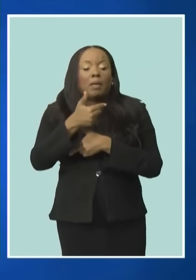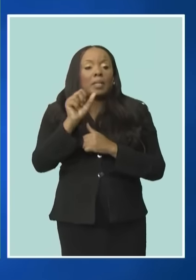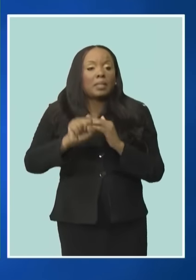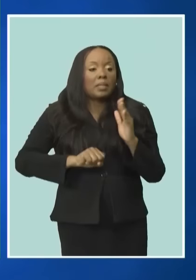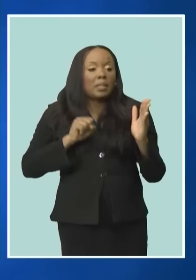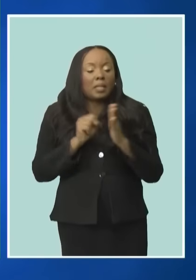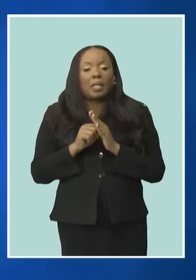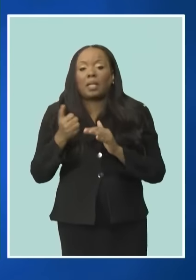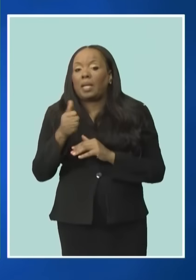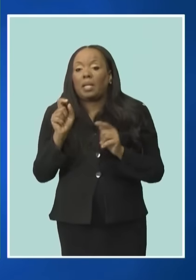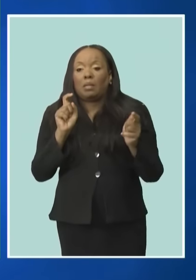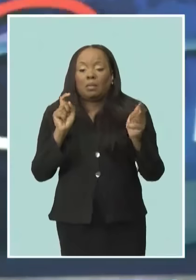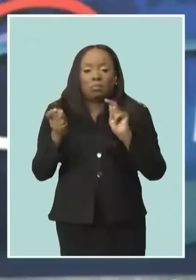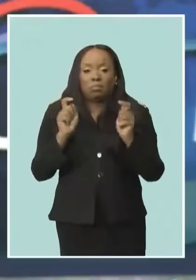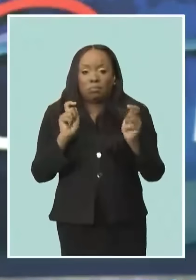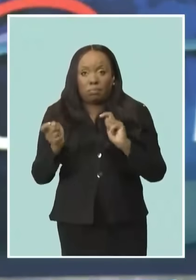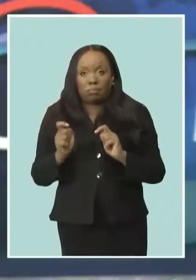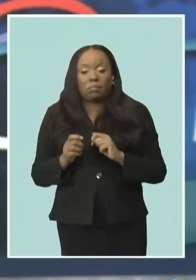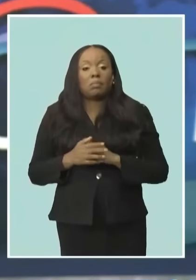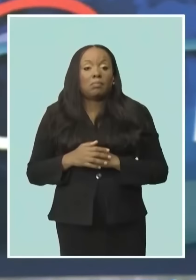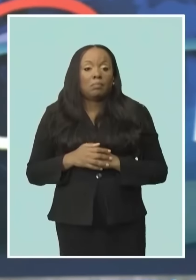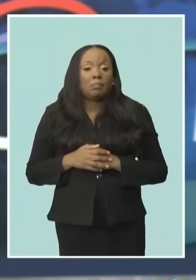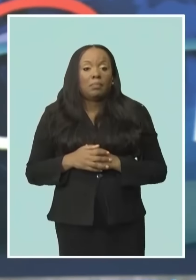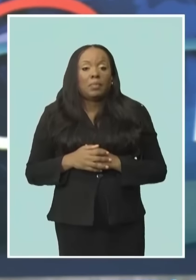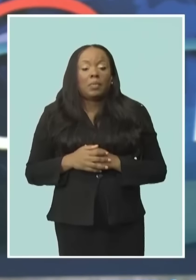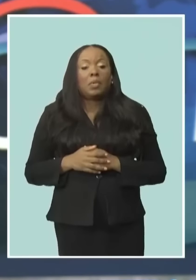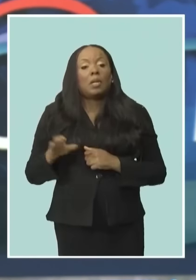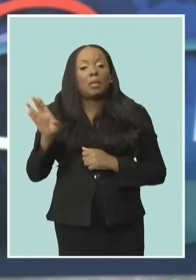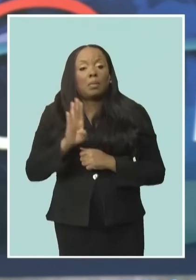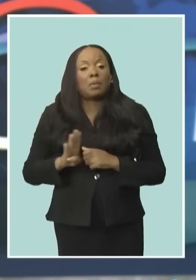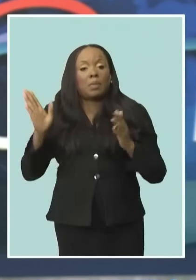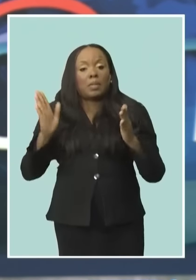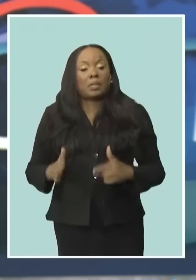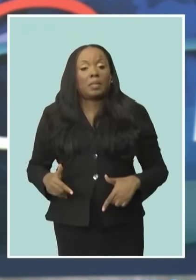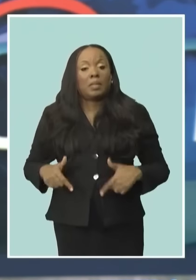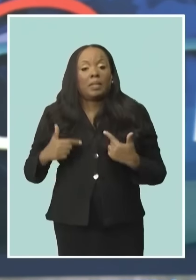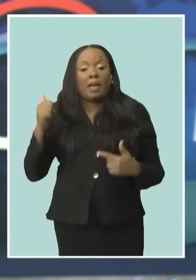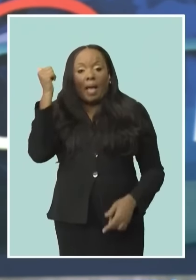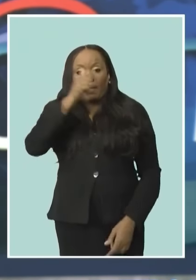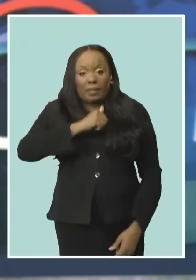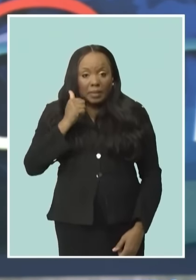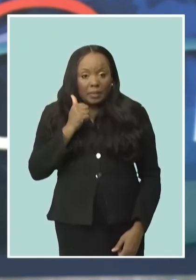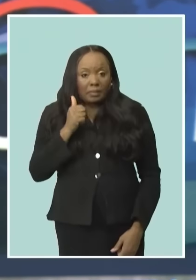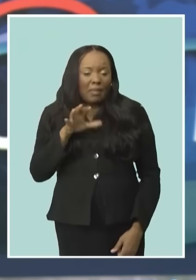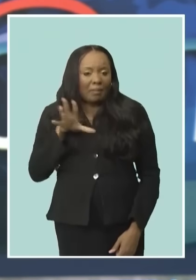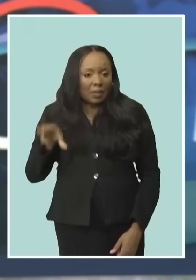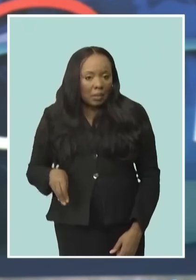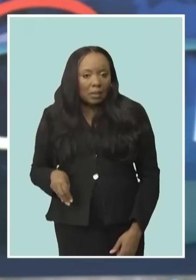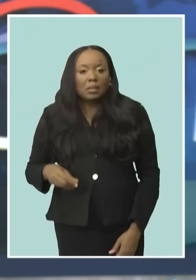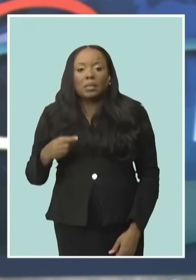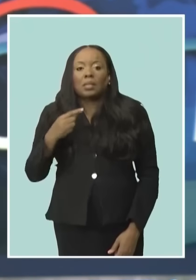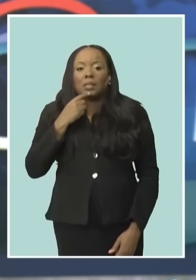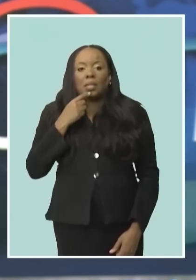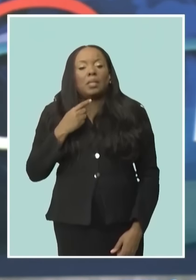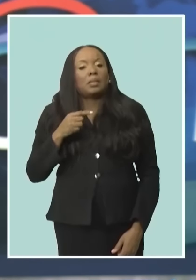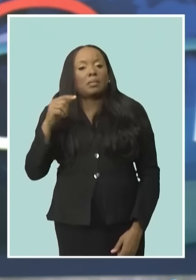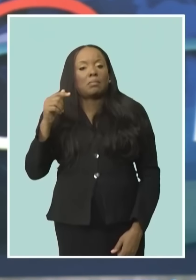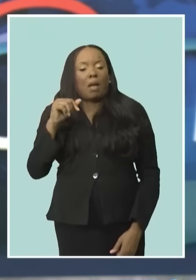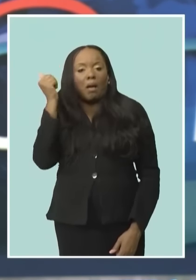necessary adjustments to their plans. A Barbadian diplomat in Africa says the continent is a rising power, noting it